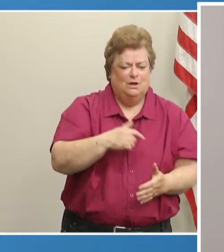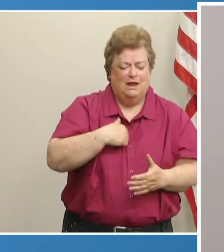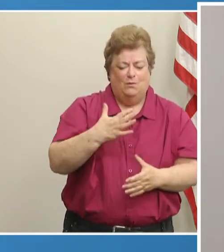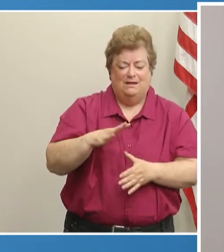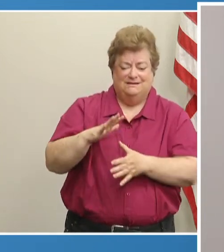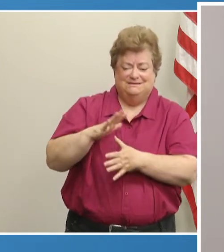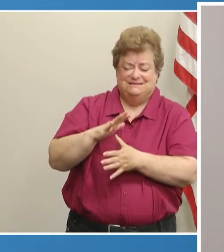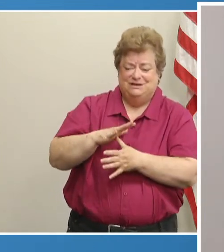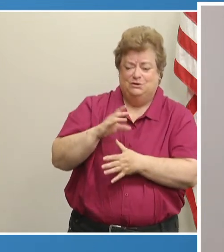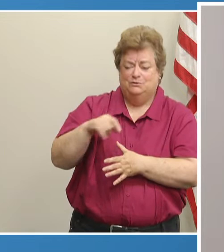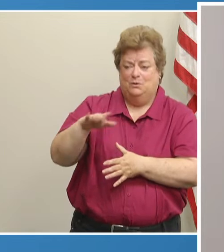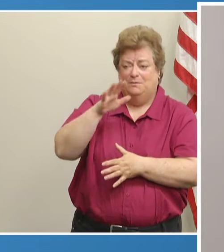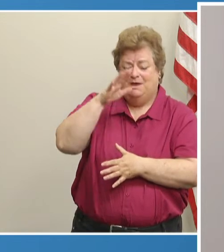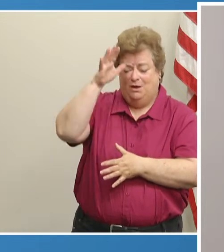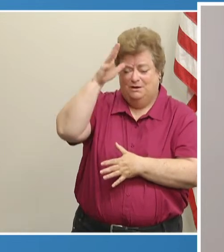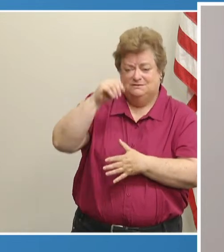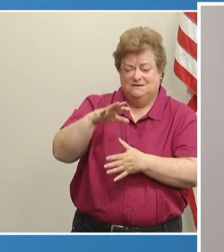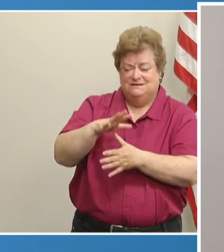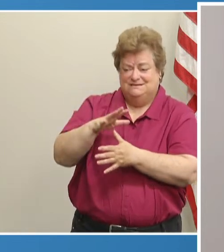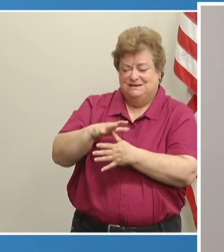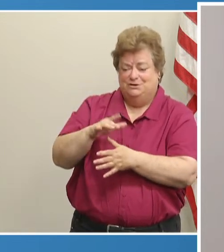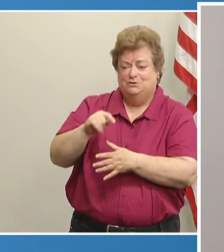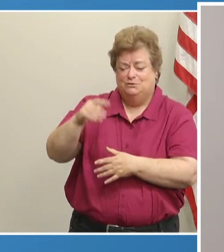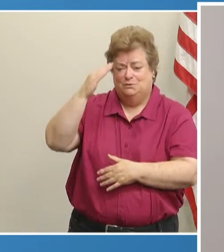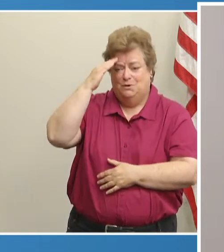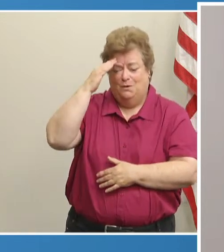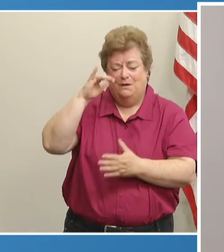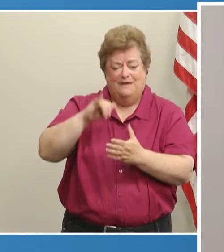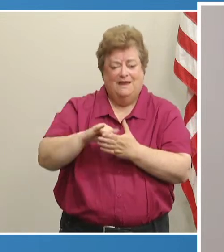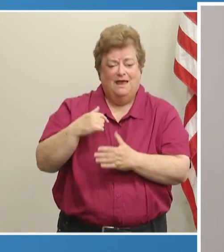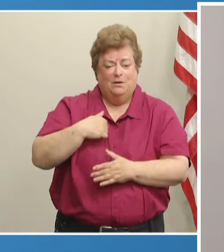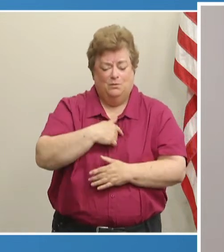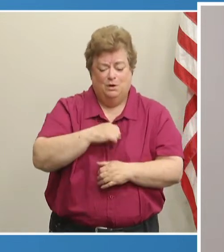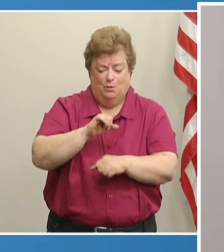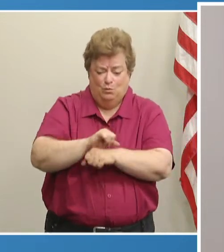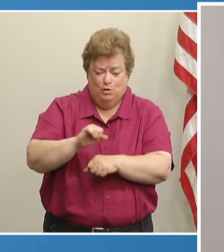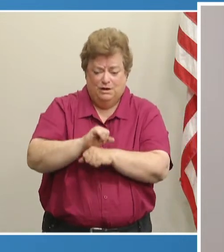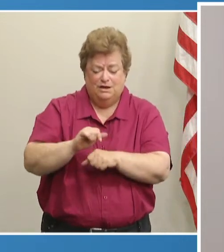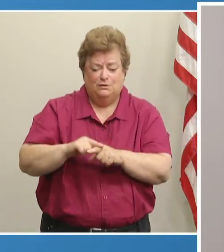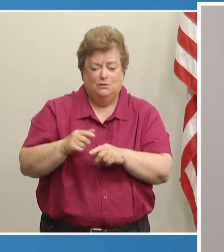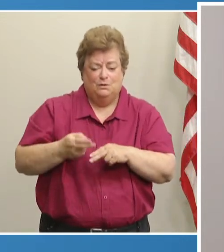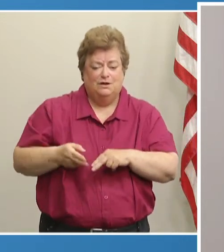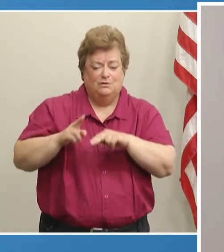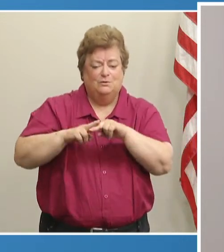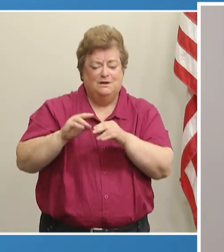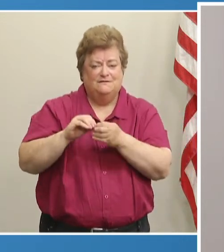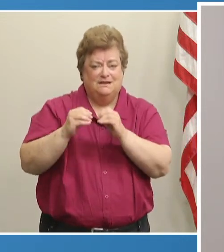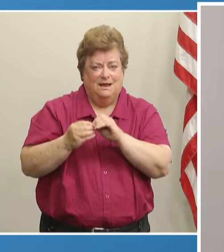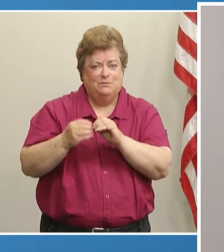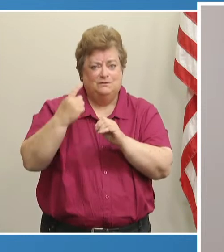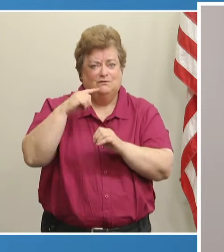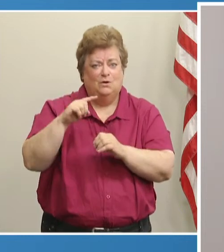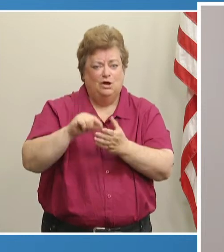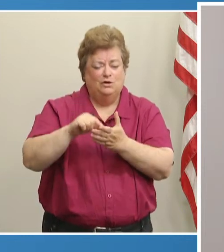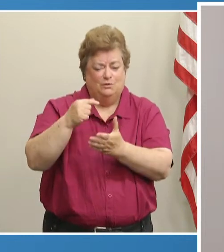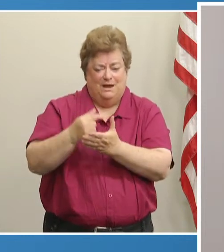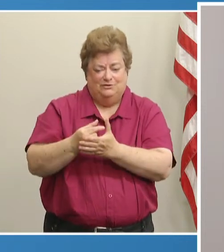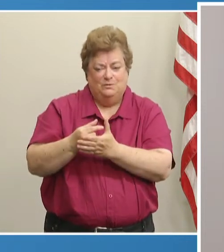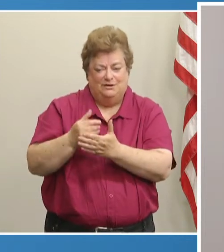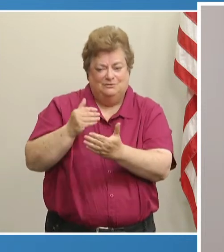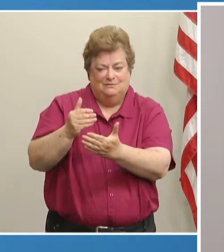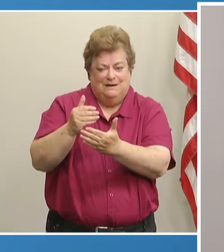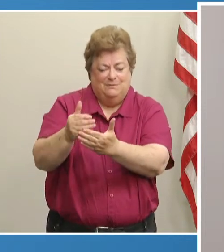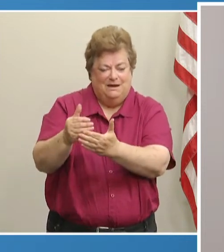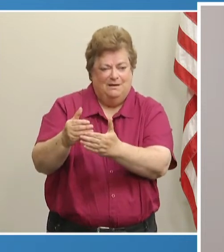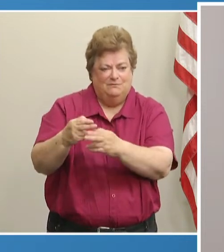least the parents of the seniors that are listening to this broadcast, know that we're working to increase numbers at graduation. That's coming up here in a very,